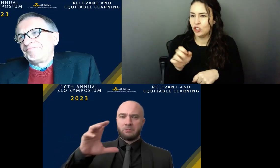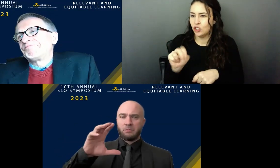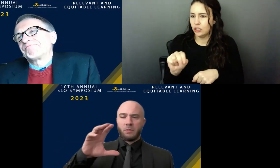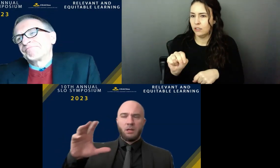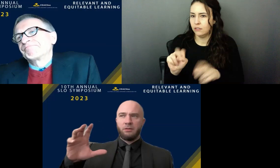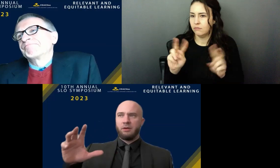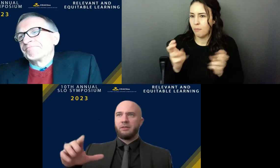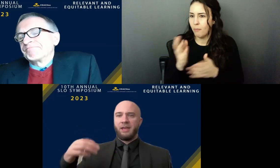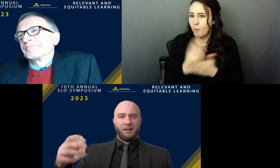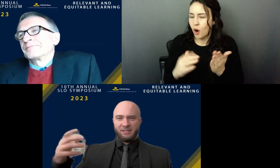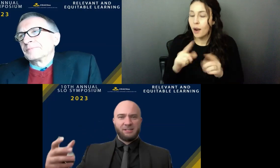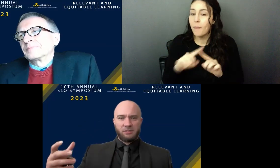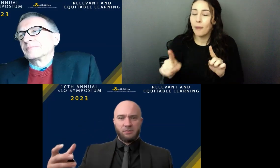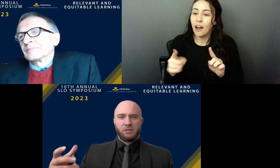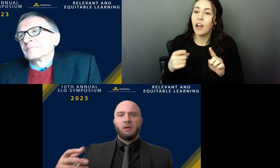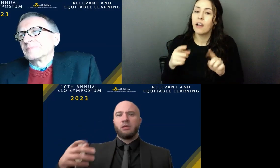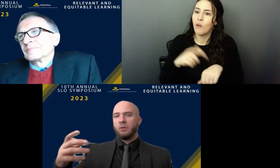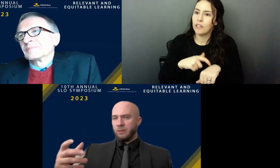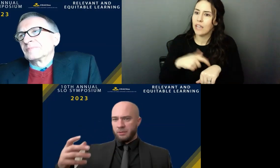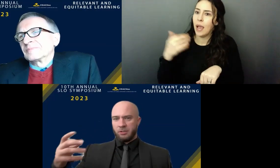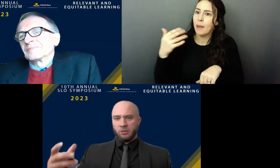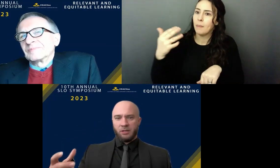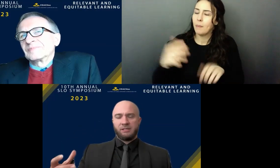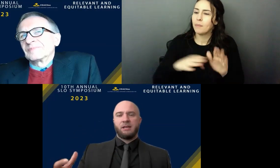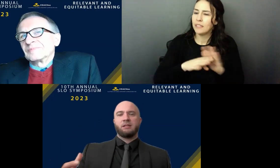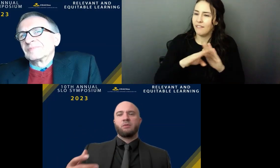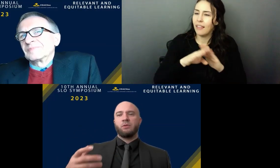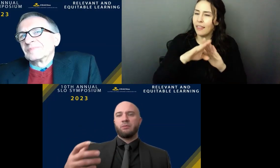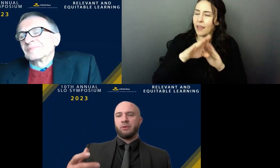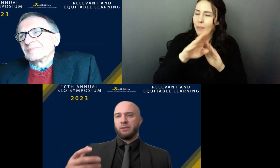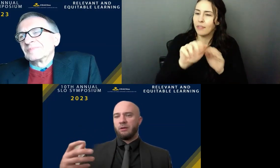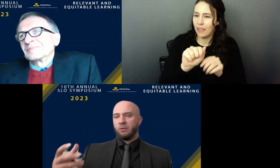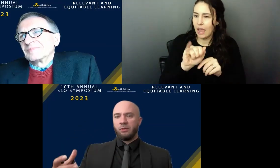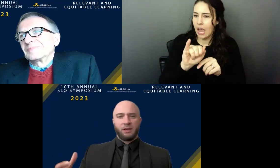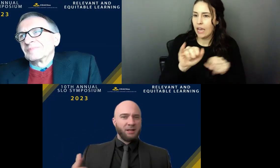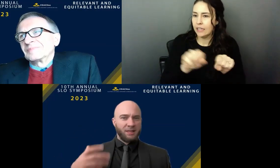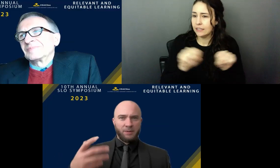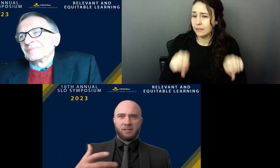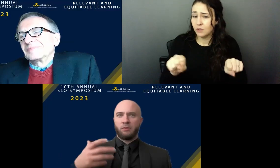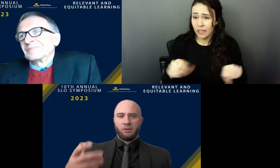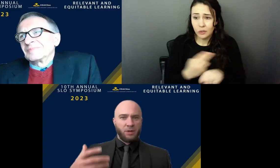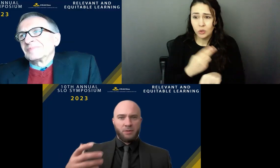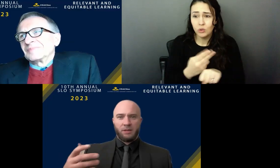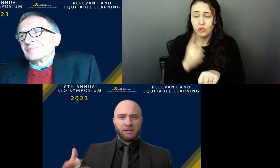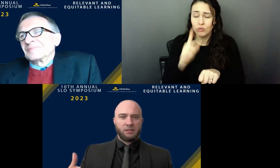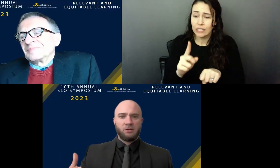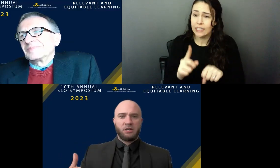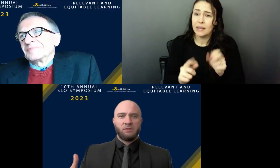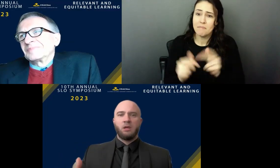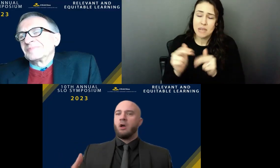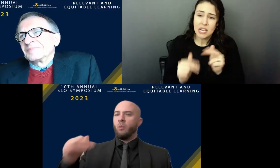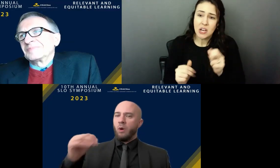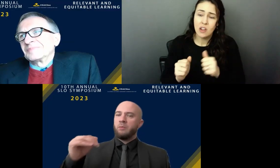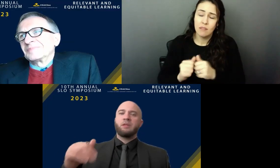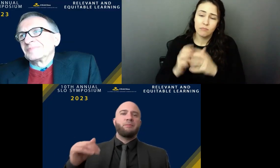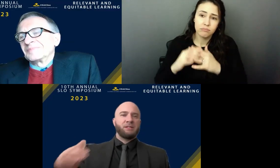time, the AI systems, you'll be able to utilize that to really build out learning. And I think about that with a primarily SLO